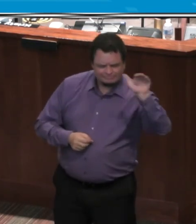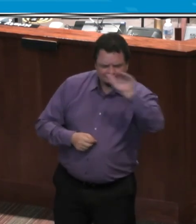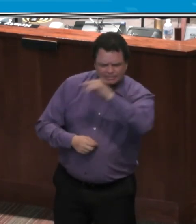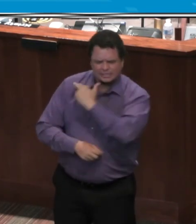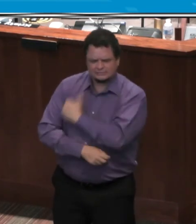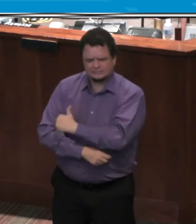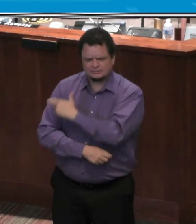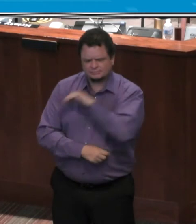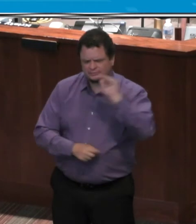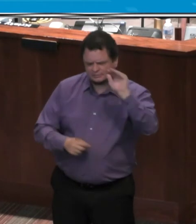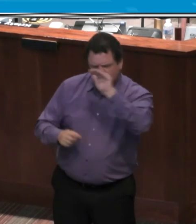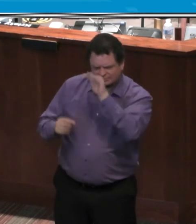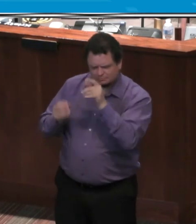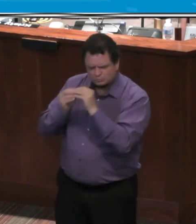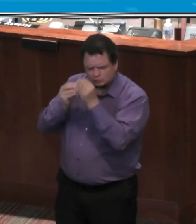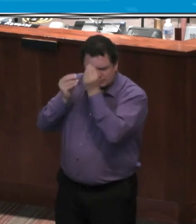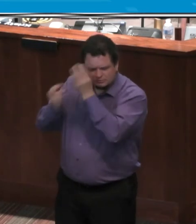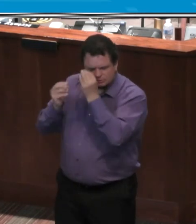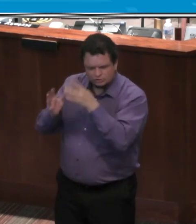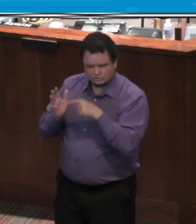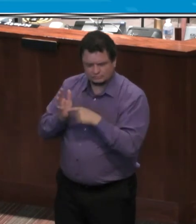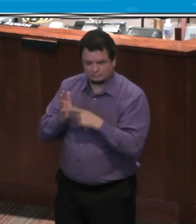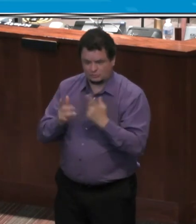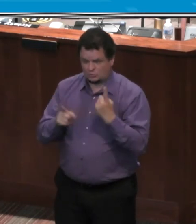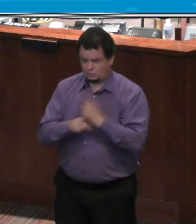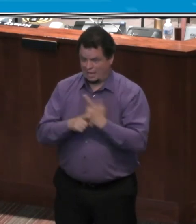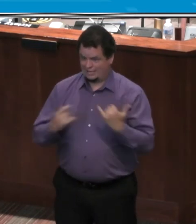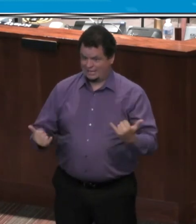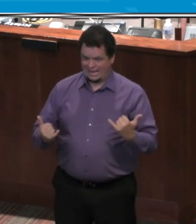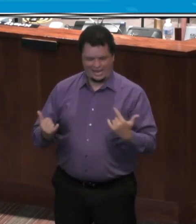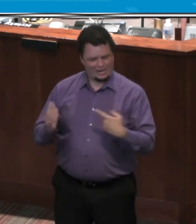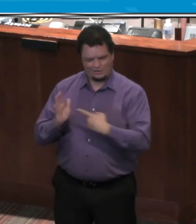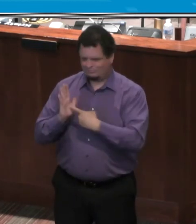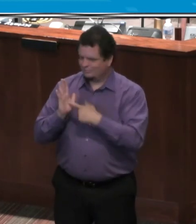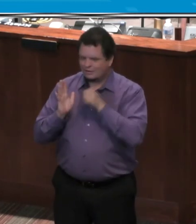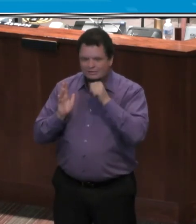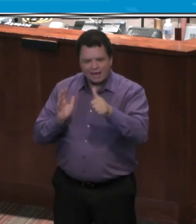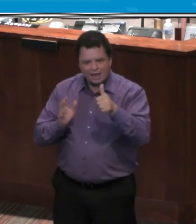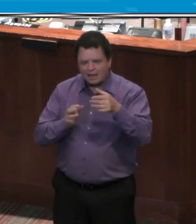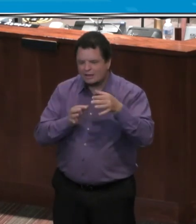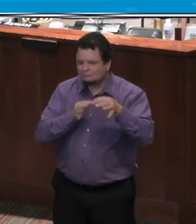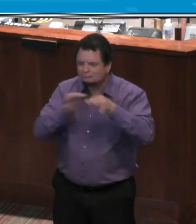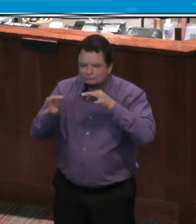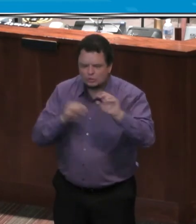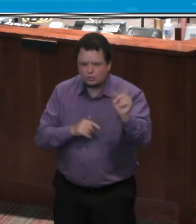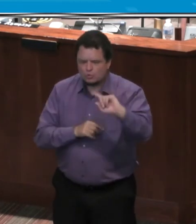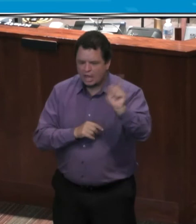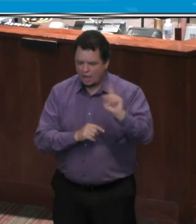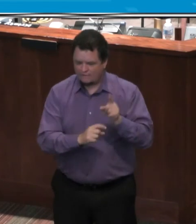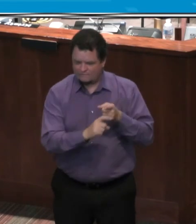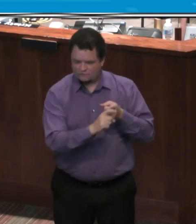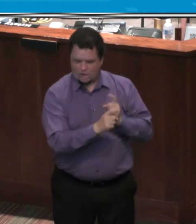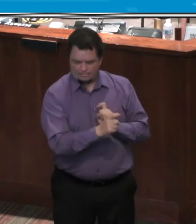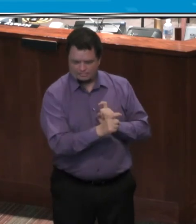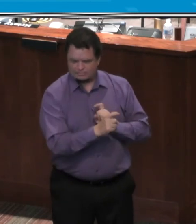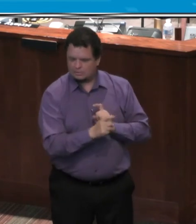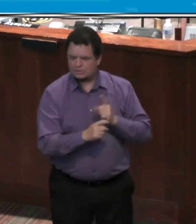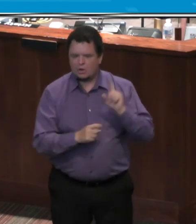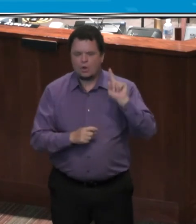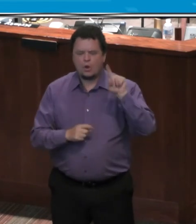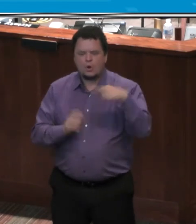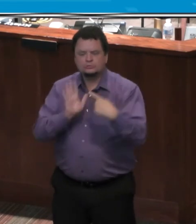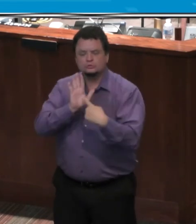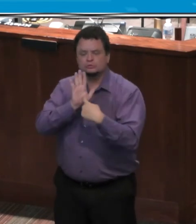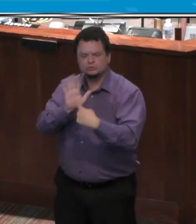planned doesn't display where the patients are coming from. It just displays the total COVID impact and the overall assessment. But that's a great idea